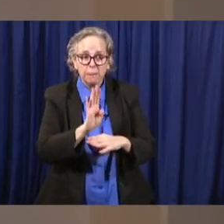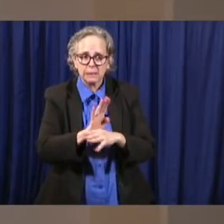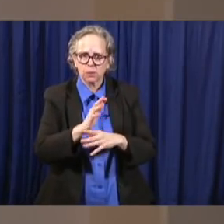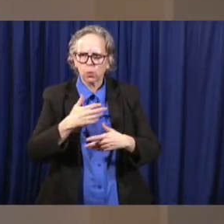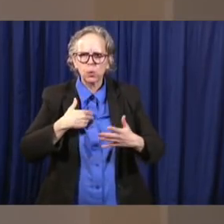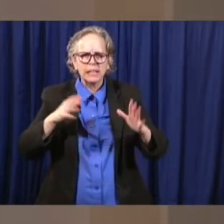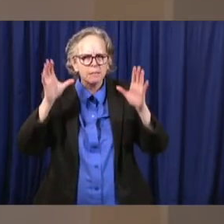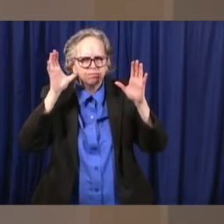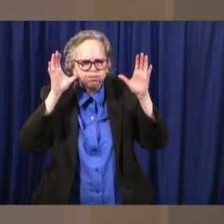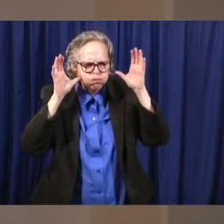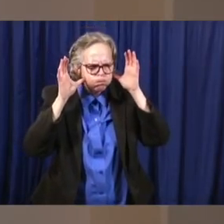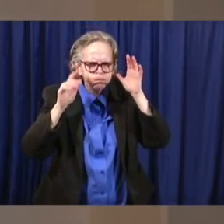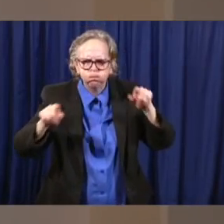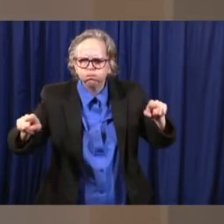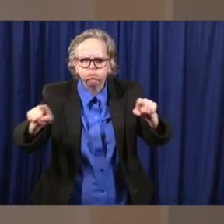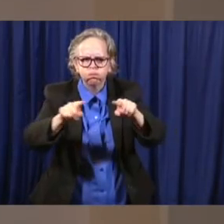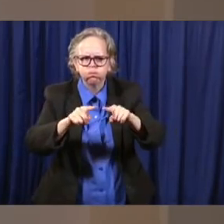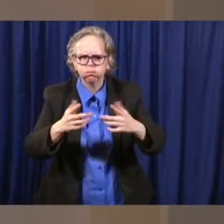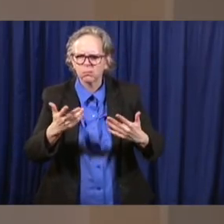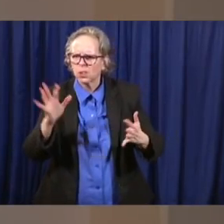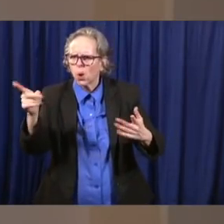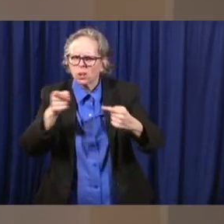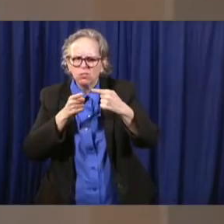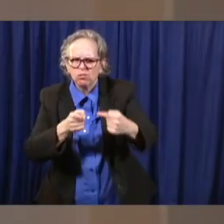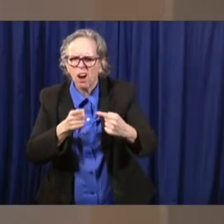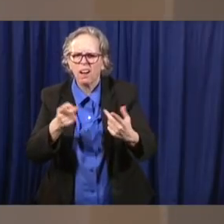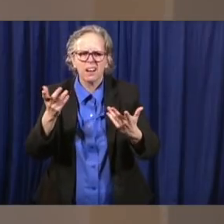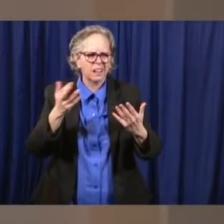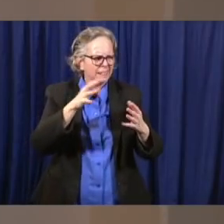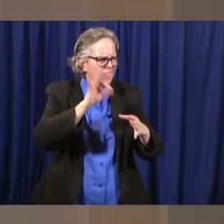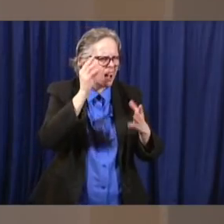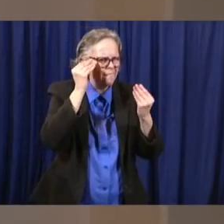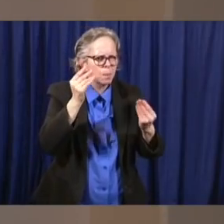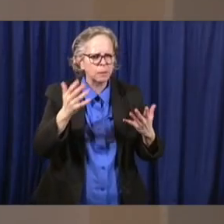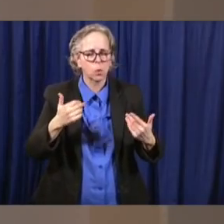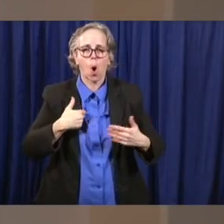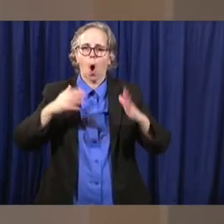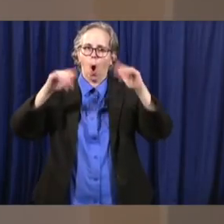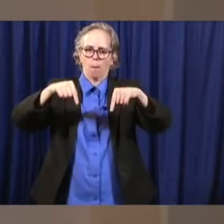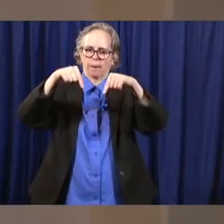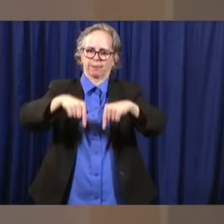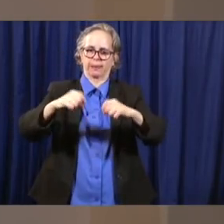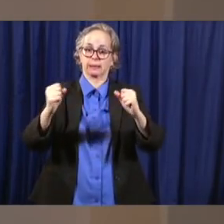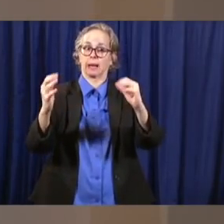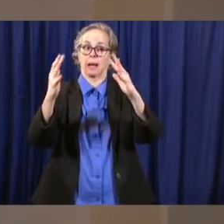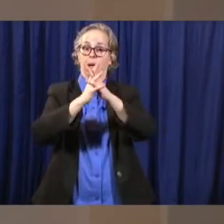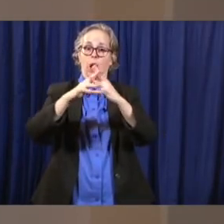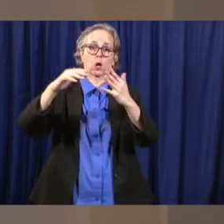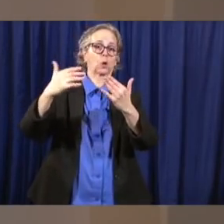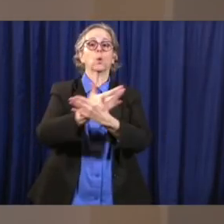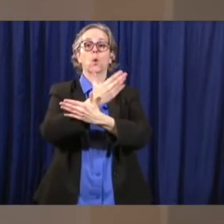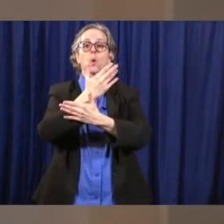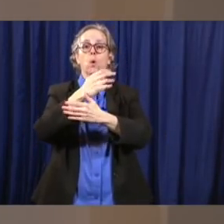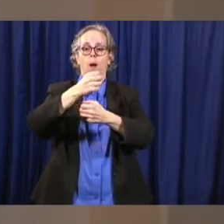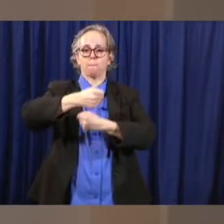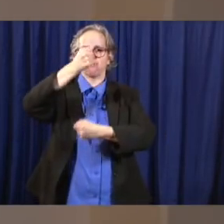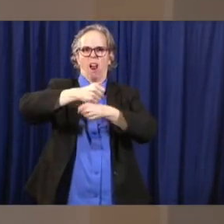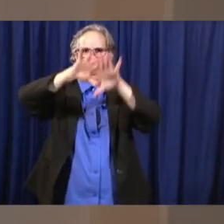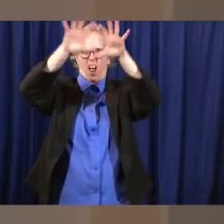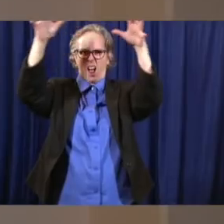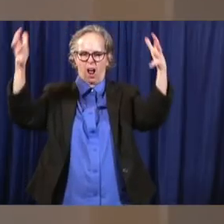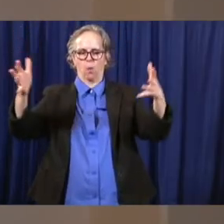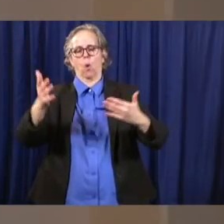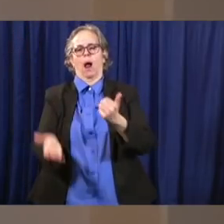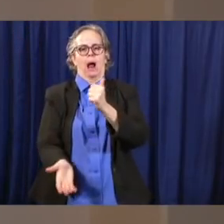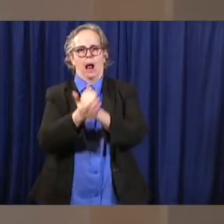navigating, and we hope that this new office will help with that. Additionally, I mention every day since we started